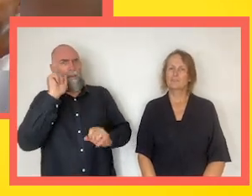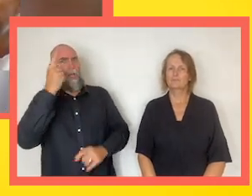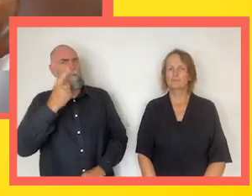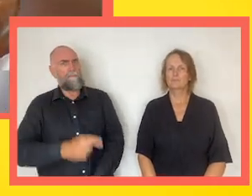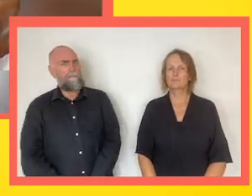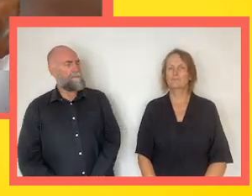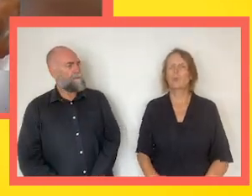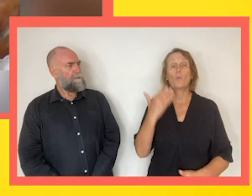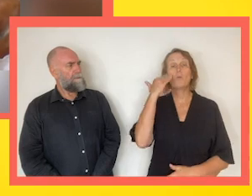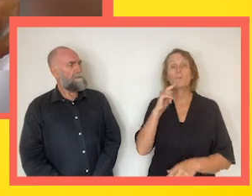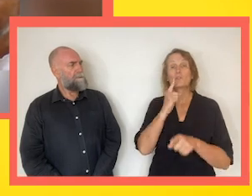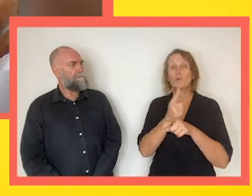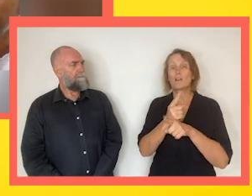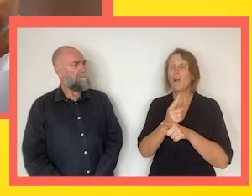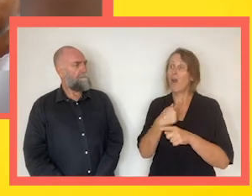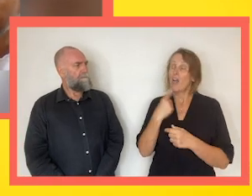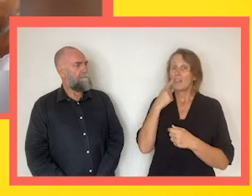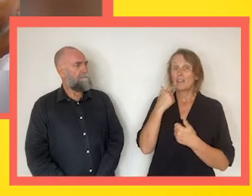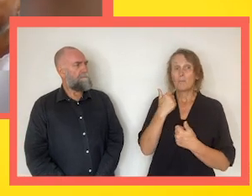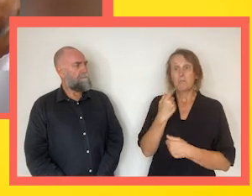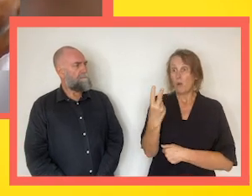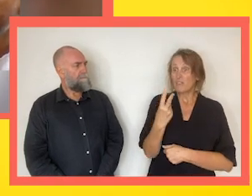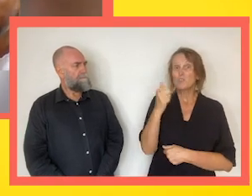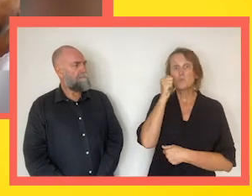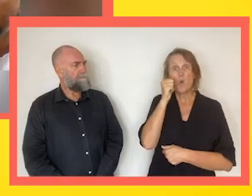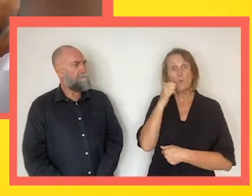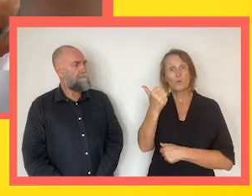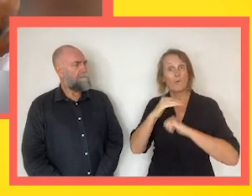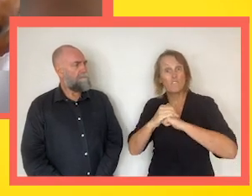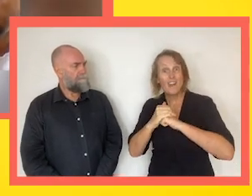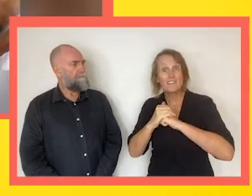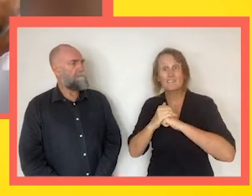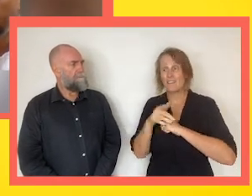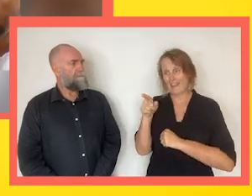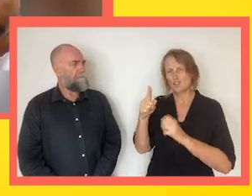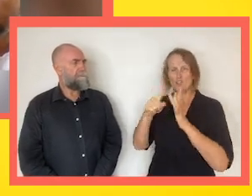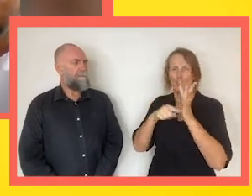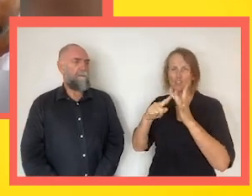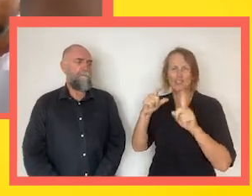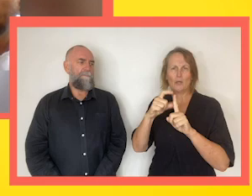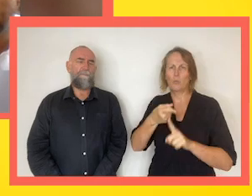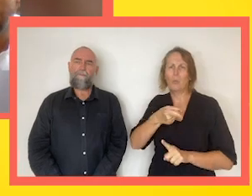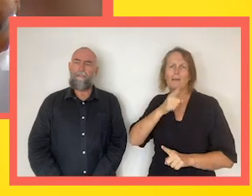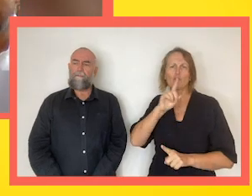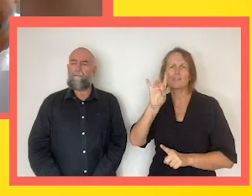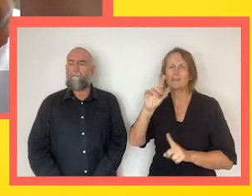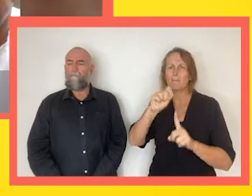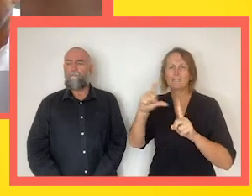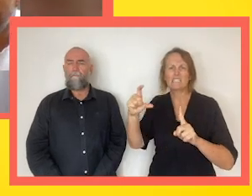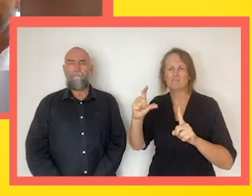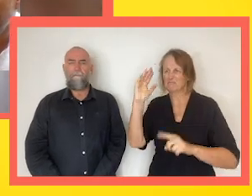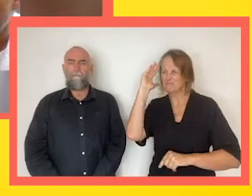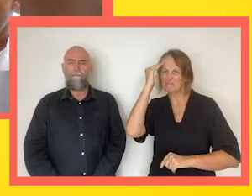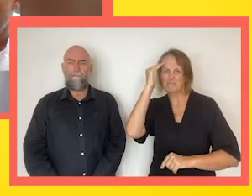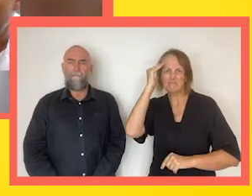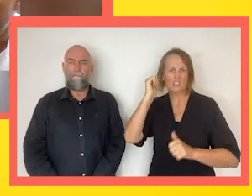of knew that we were both pretty excited knowing we had a friendship, and like knowing Jed as an athlete, he like always gives 110% and wants to do the best that he can. And